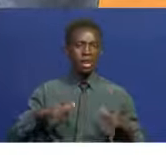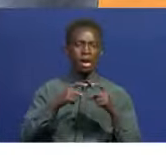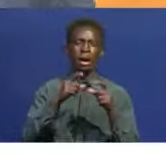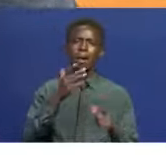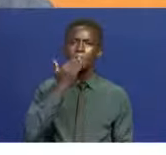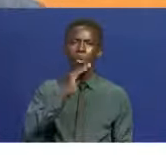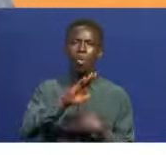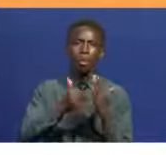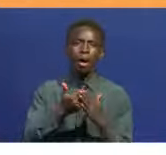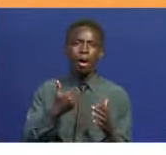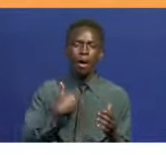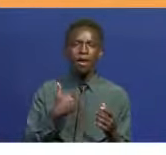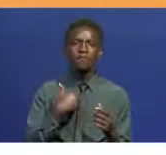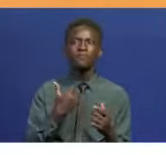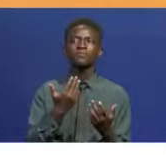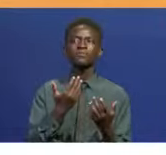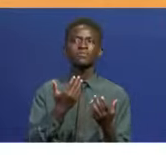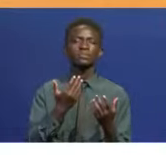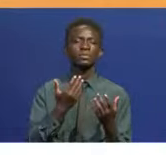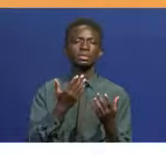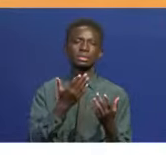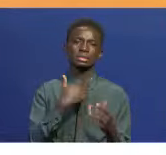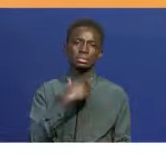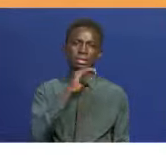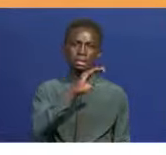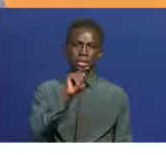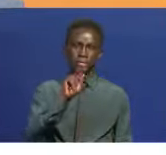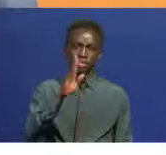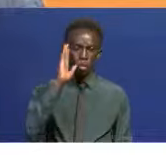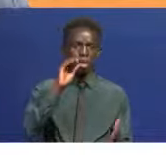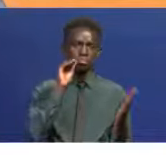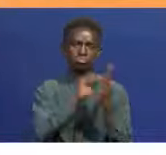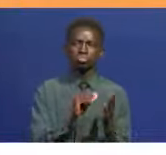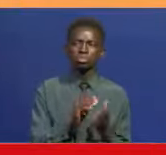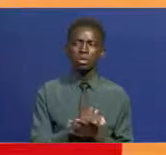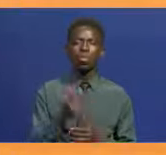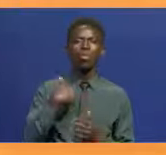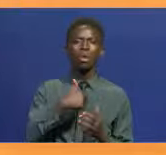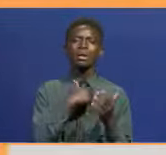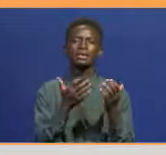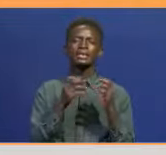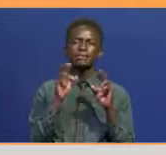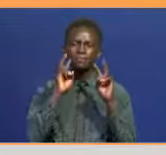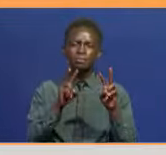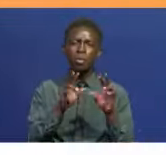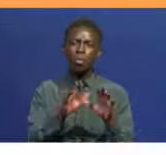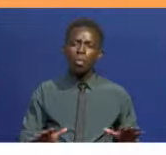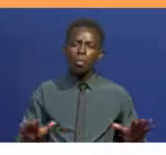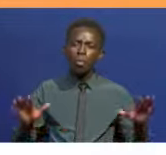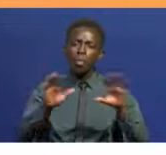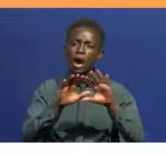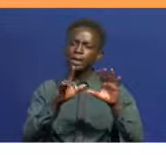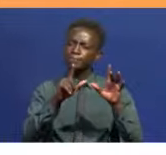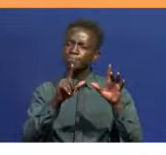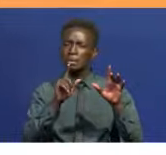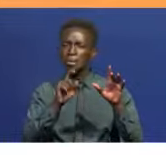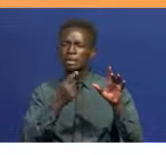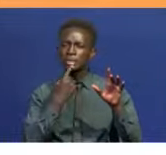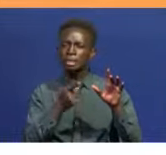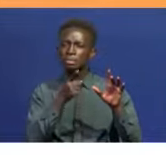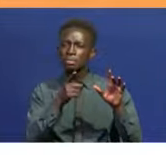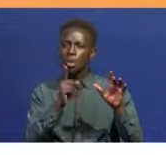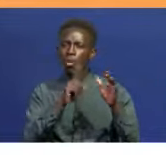CCTV, et cetera, et cetera. You get? Yes. So we need to look at all this holistically and say now, which way